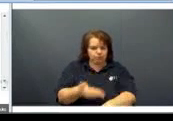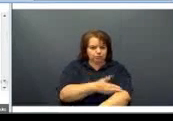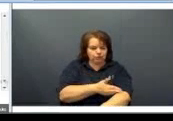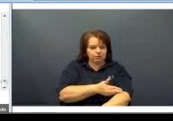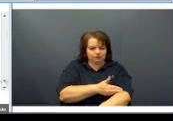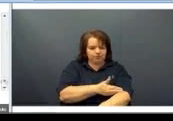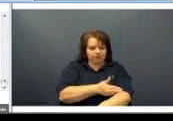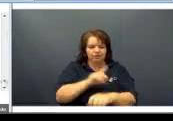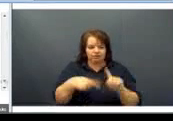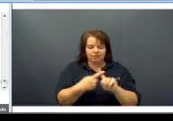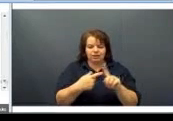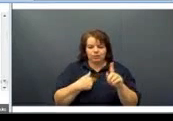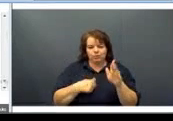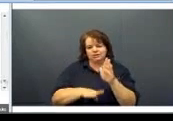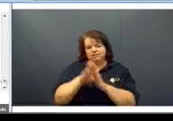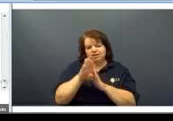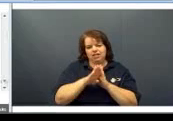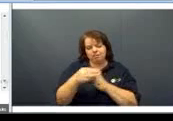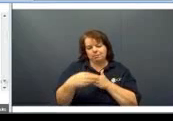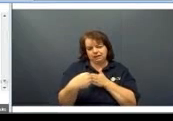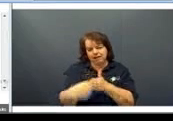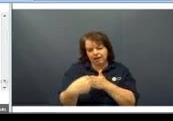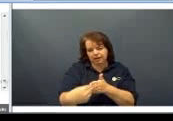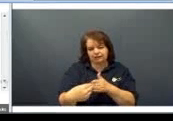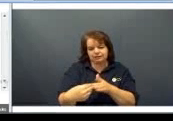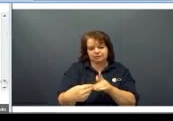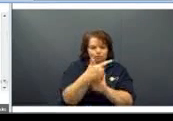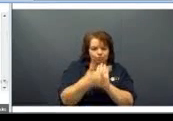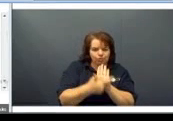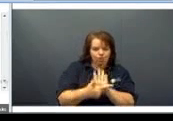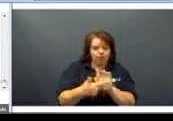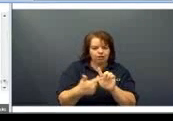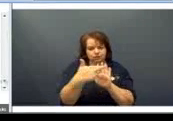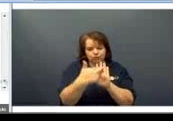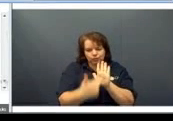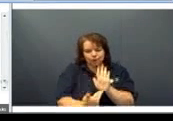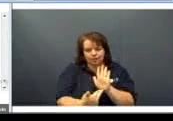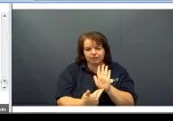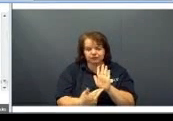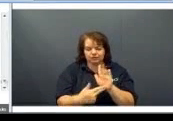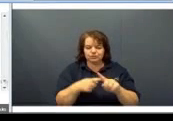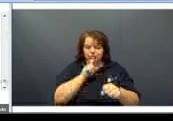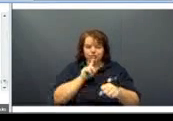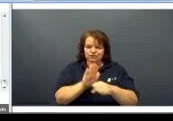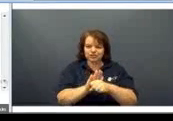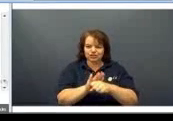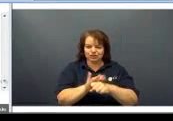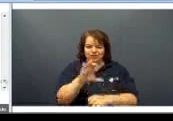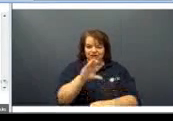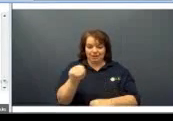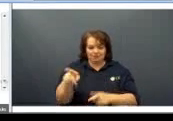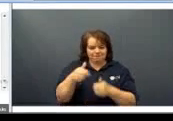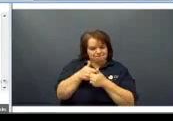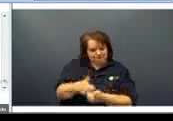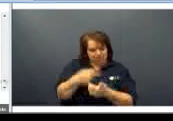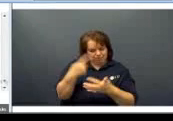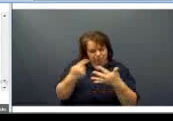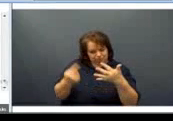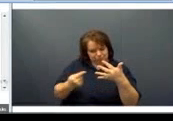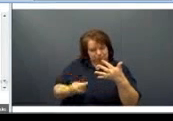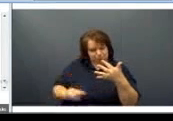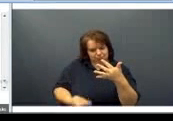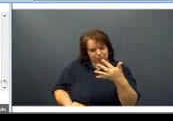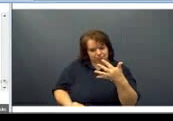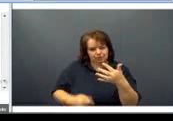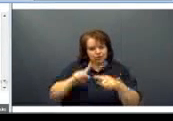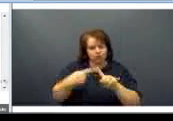out. And then we develop guidance or laws or regulations that ensure that